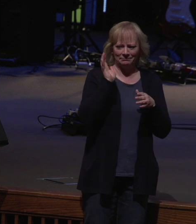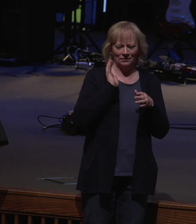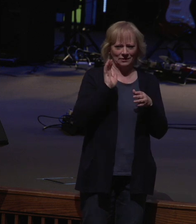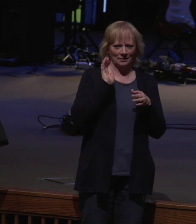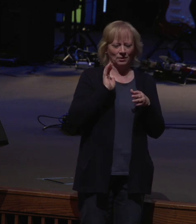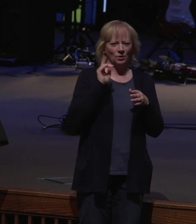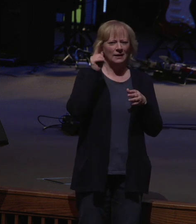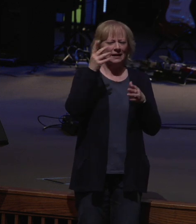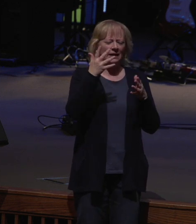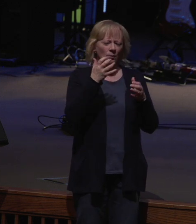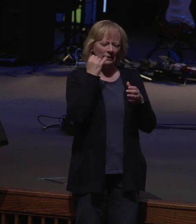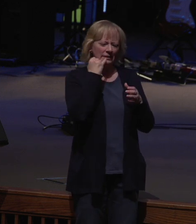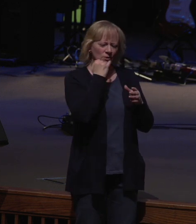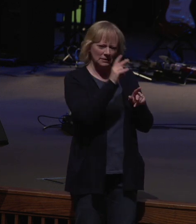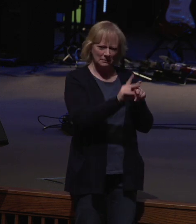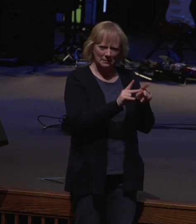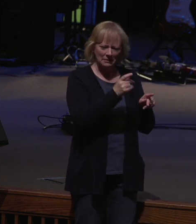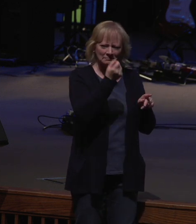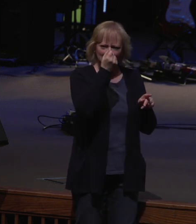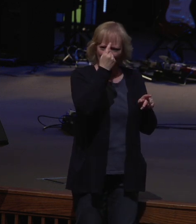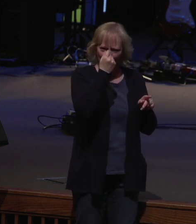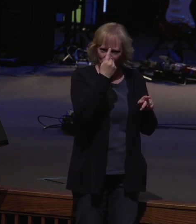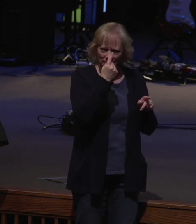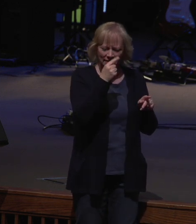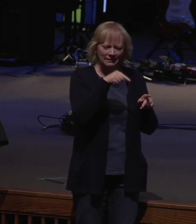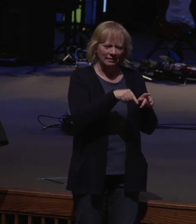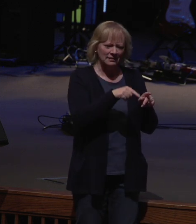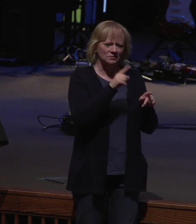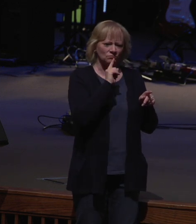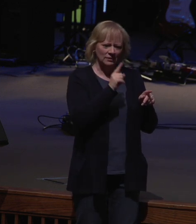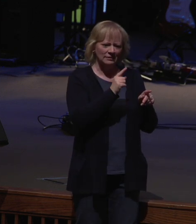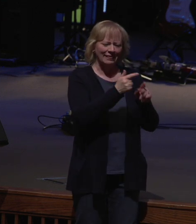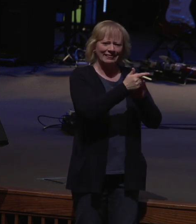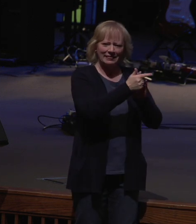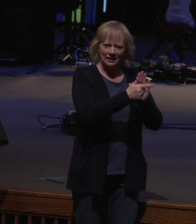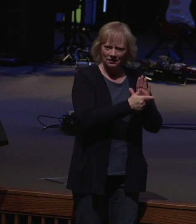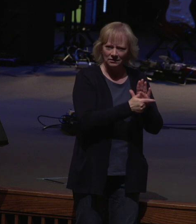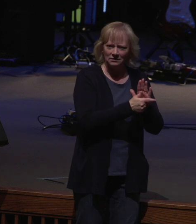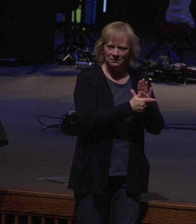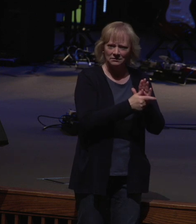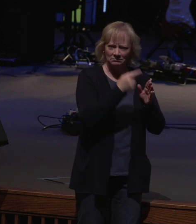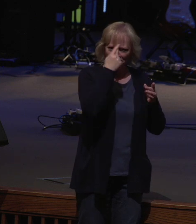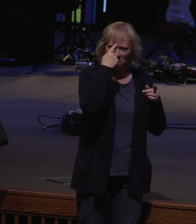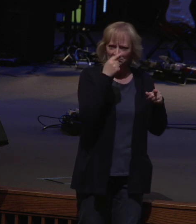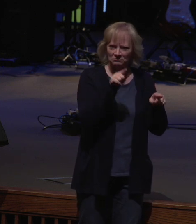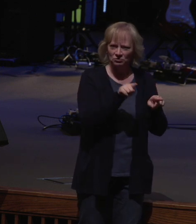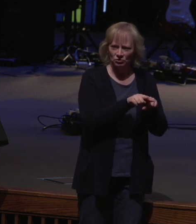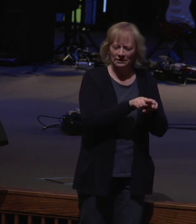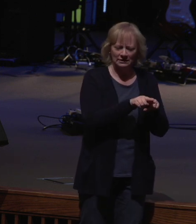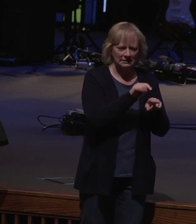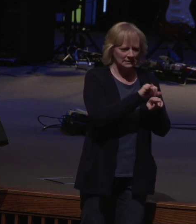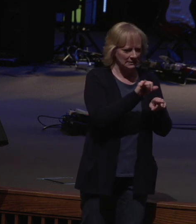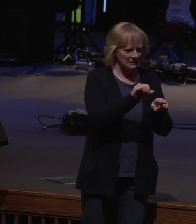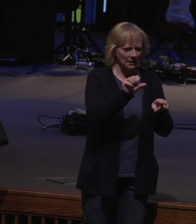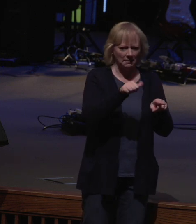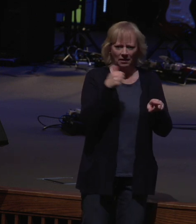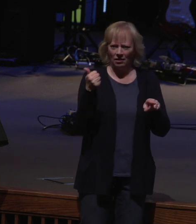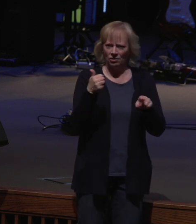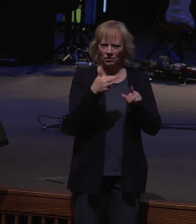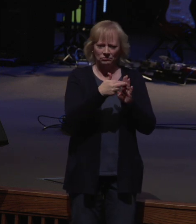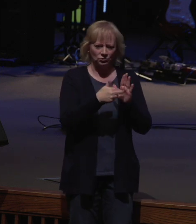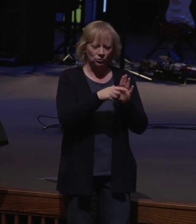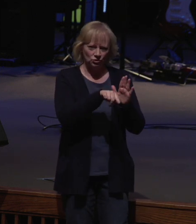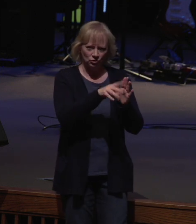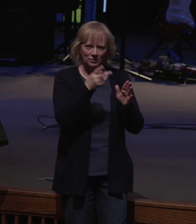Israelites to recognize this as like a legal treaty, like other covenants they had seen.